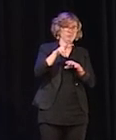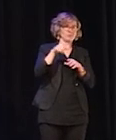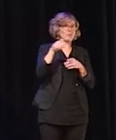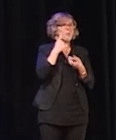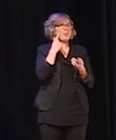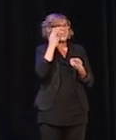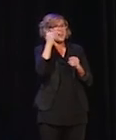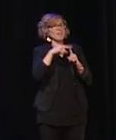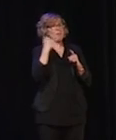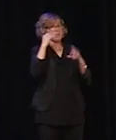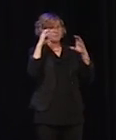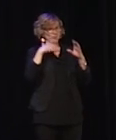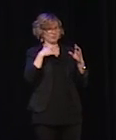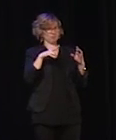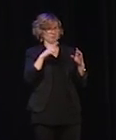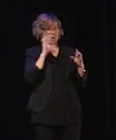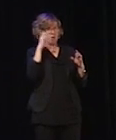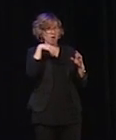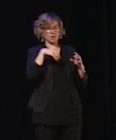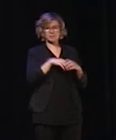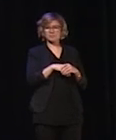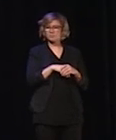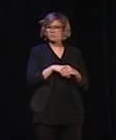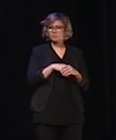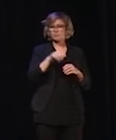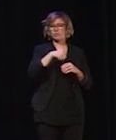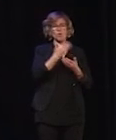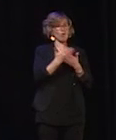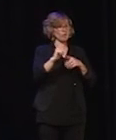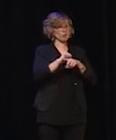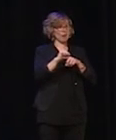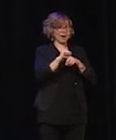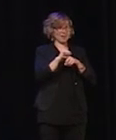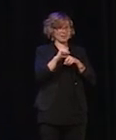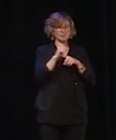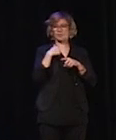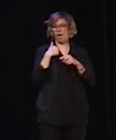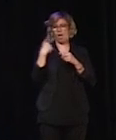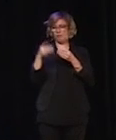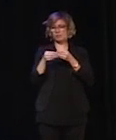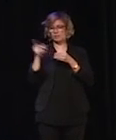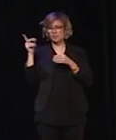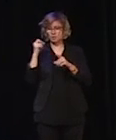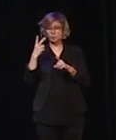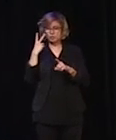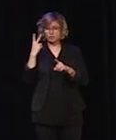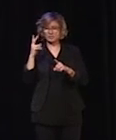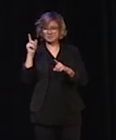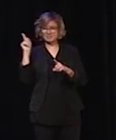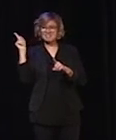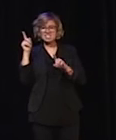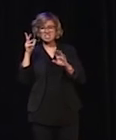And then another thing, too, is training. So if I have a whole booklet of this. You should see the circles before. They were